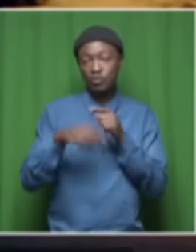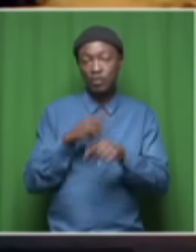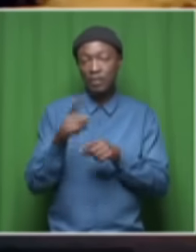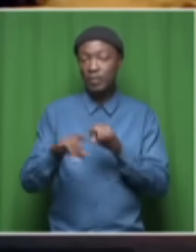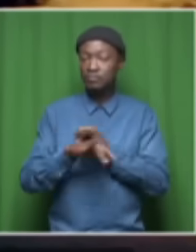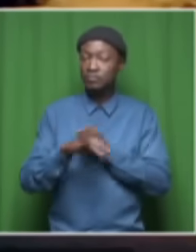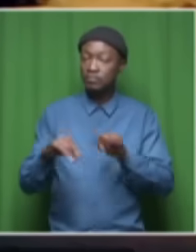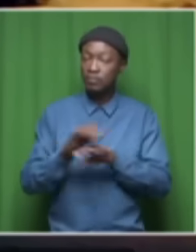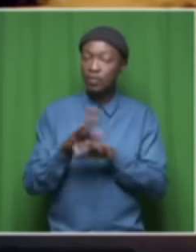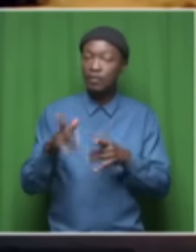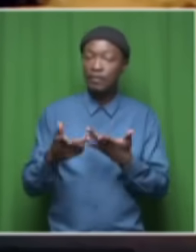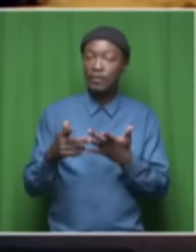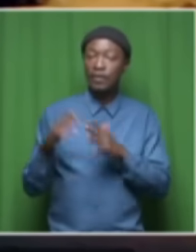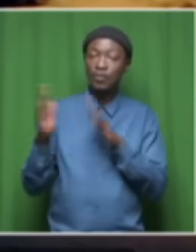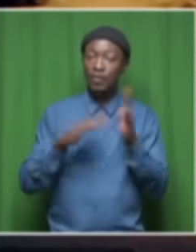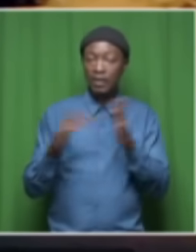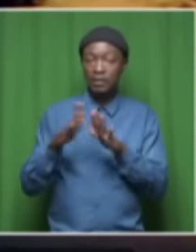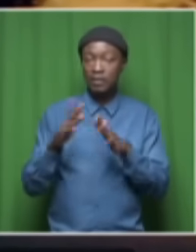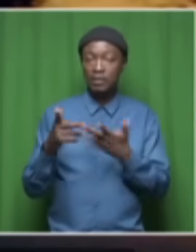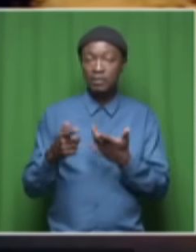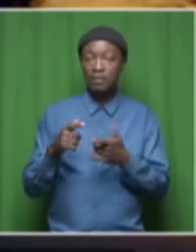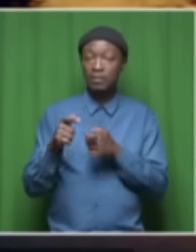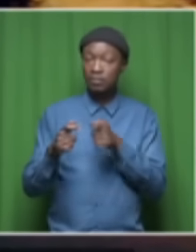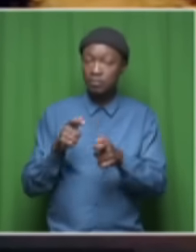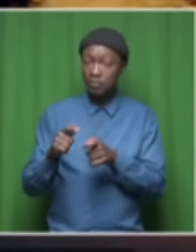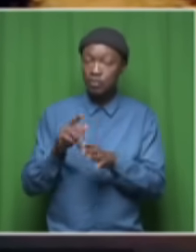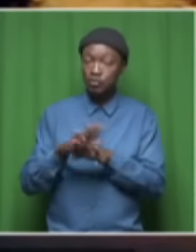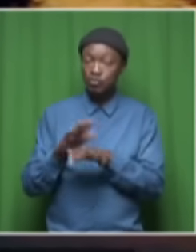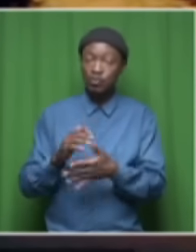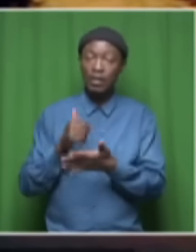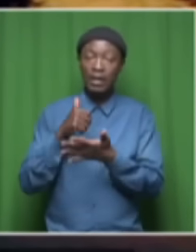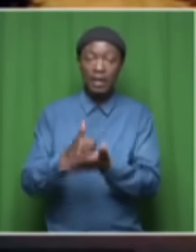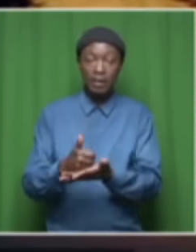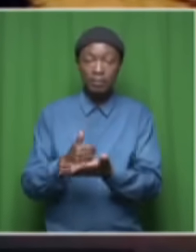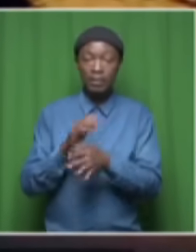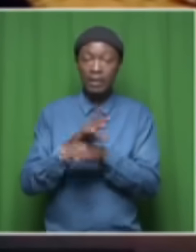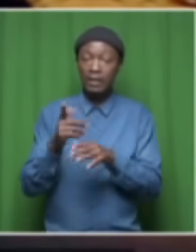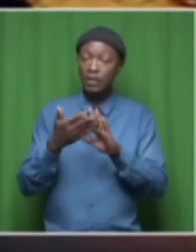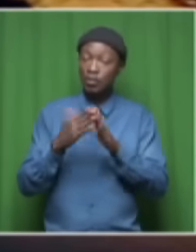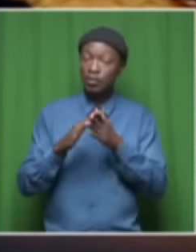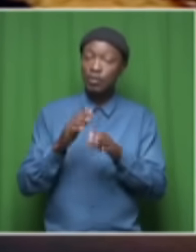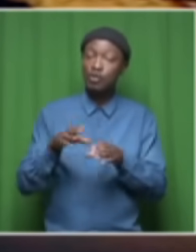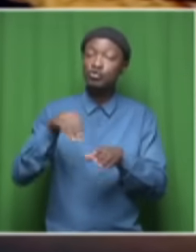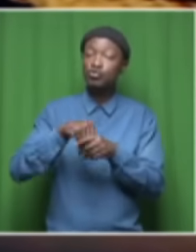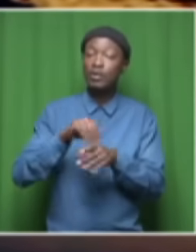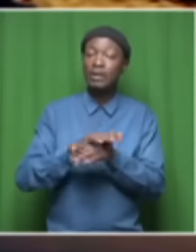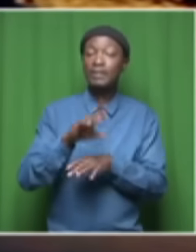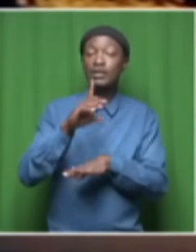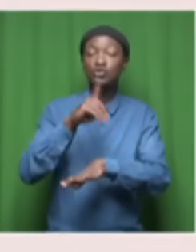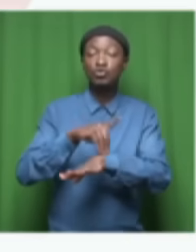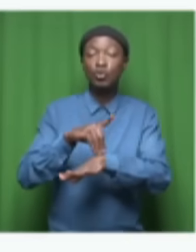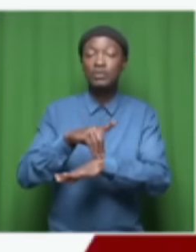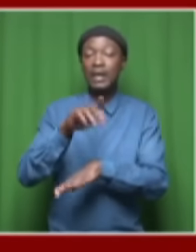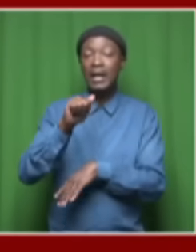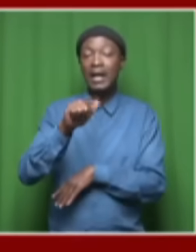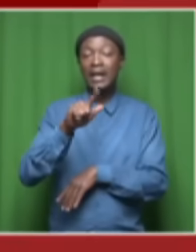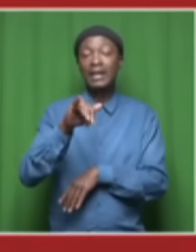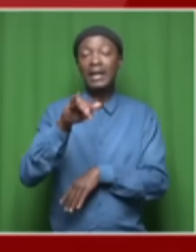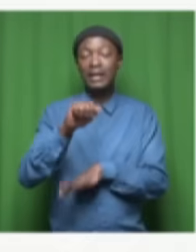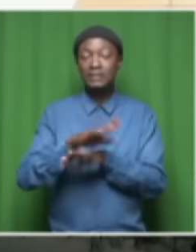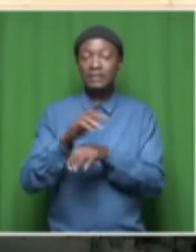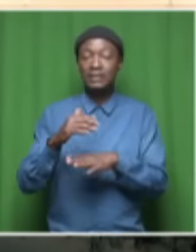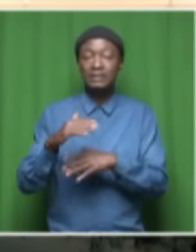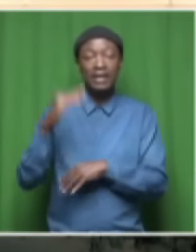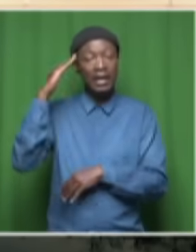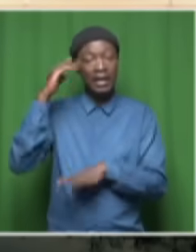severity of the weather and the contingency plans made to assist affected communities, we are joined by Dr Elias Sithole. He's the head of the